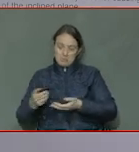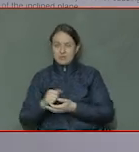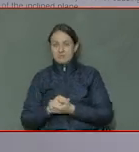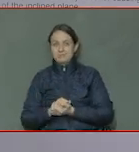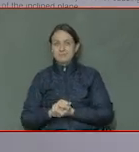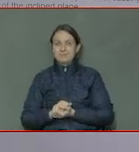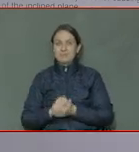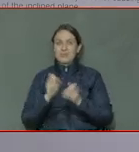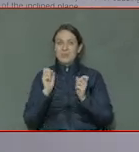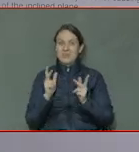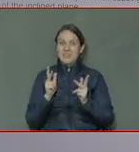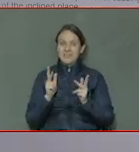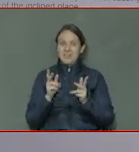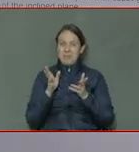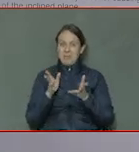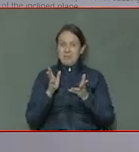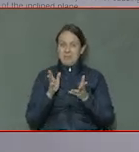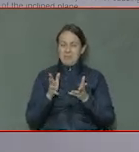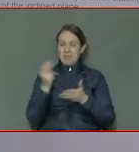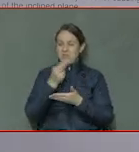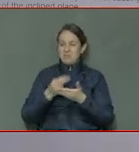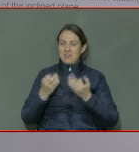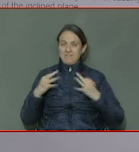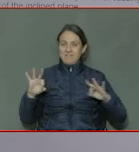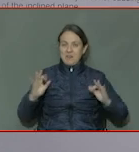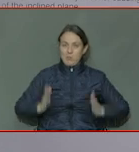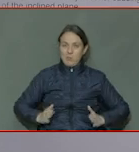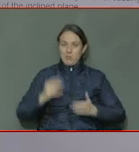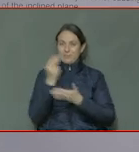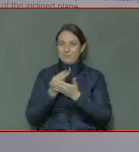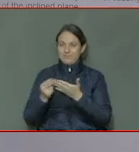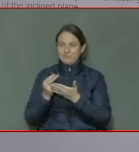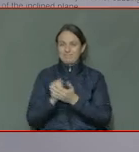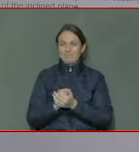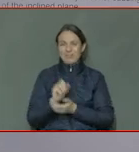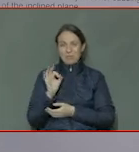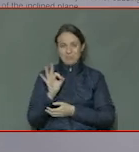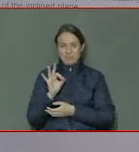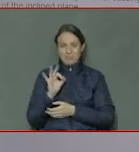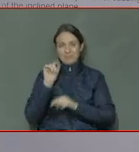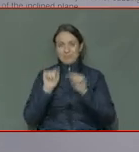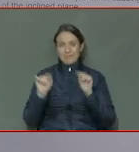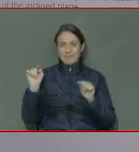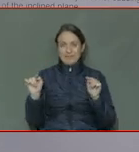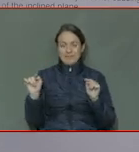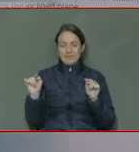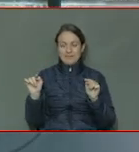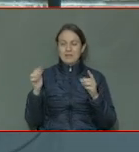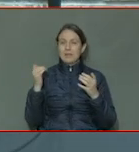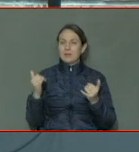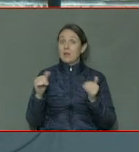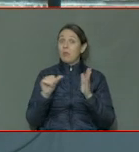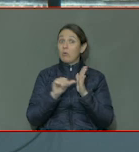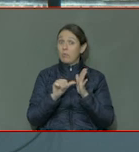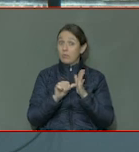Okay, so that is your diagram. I just want to show you an important thing that